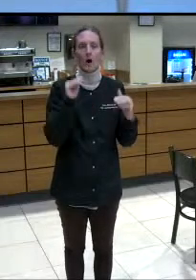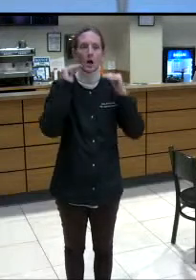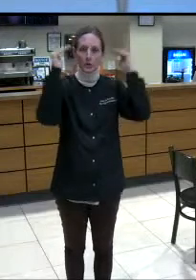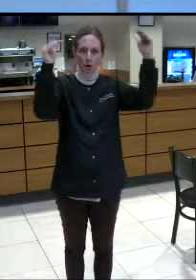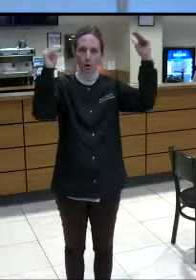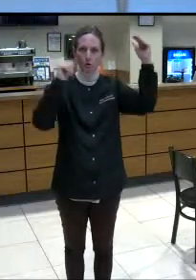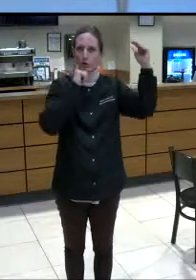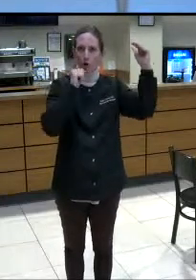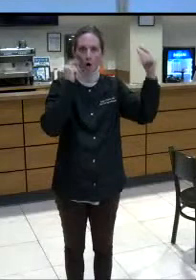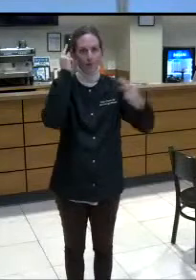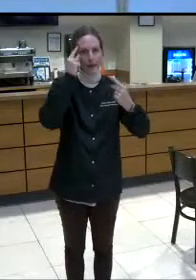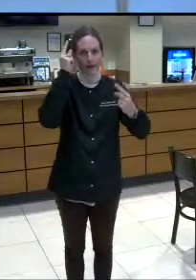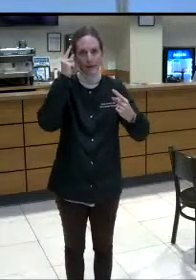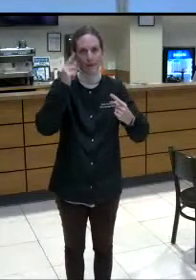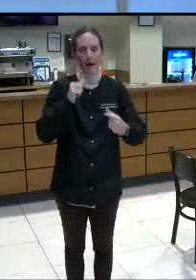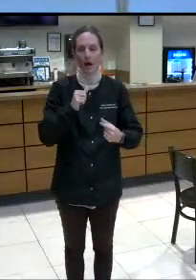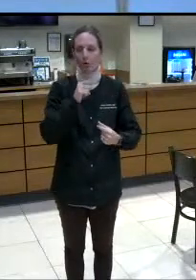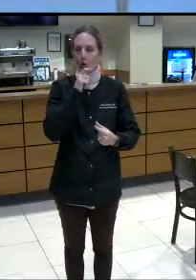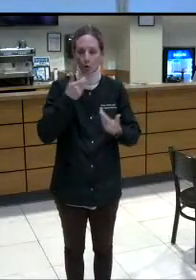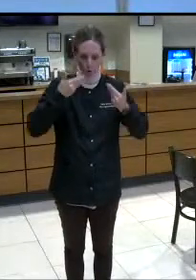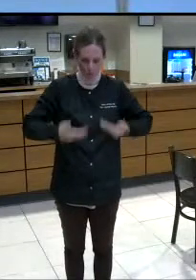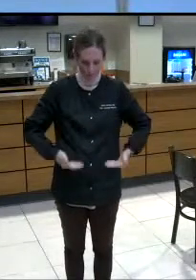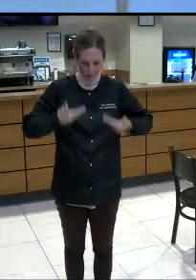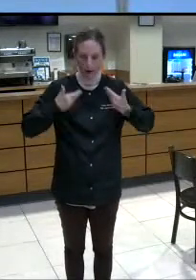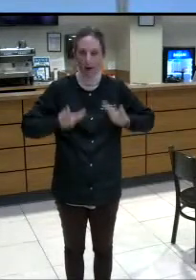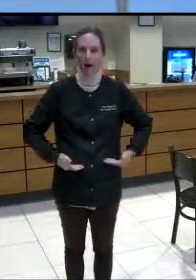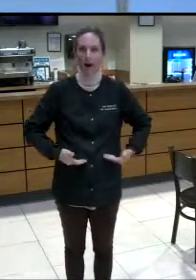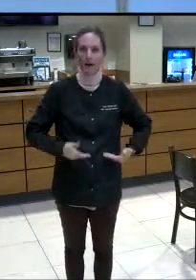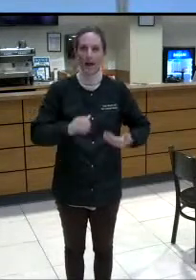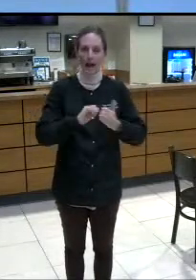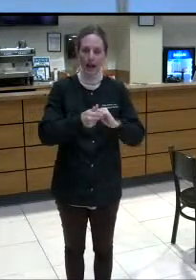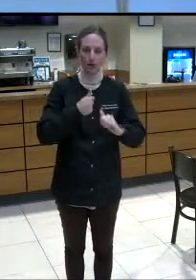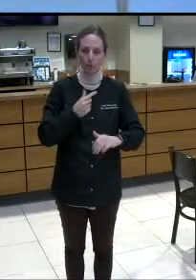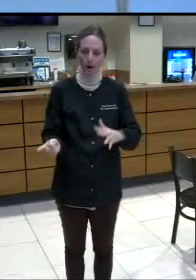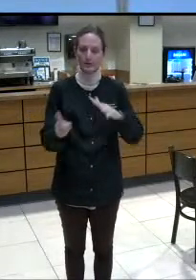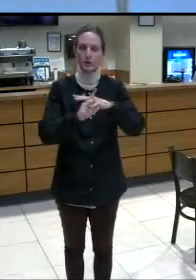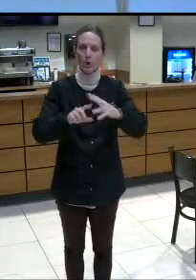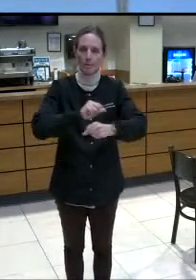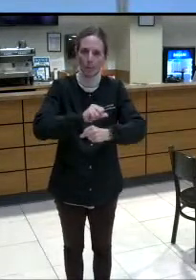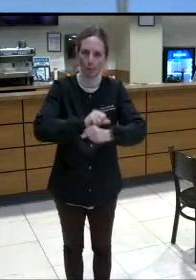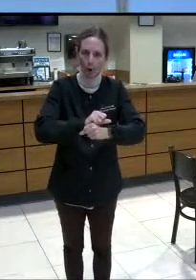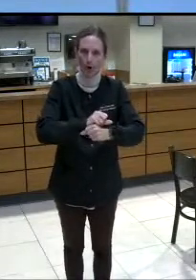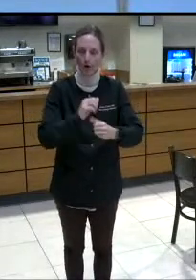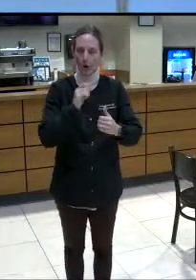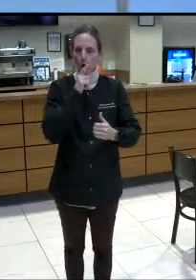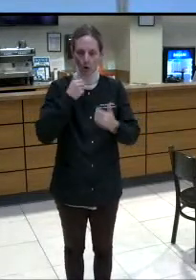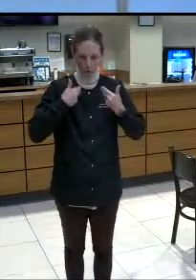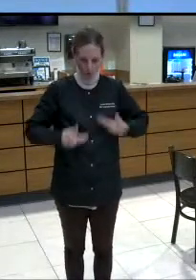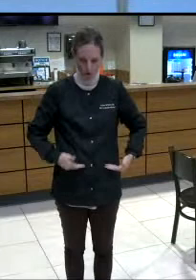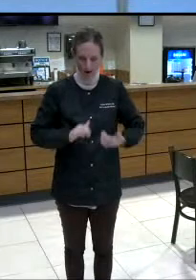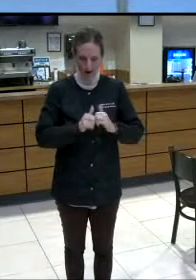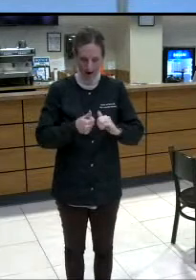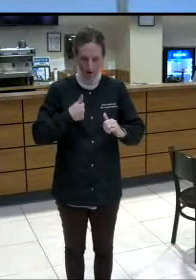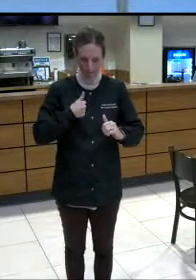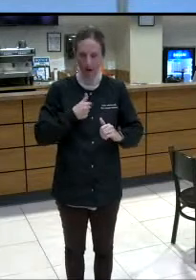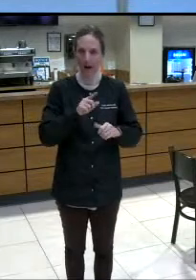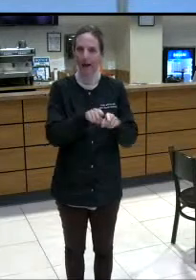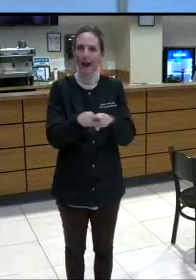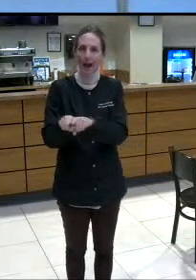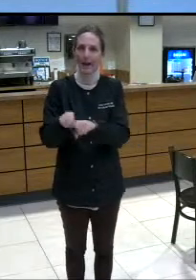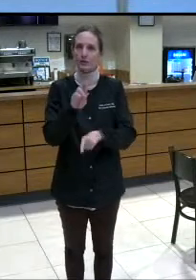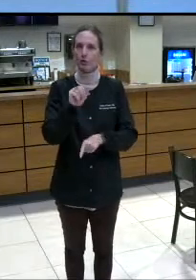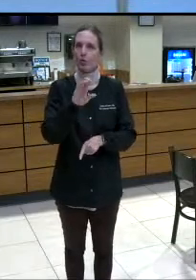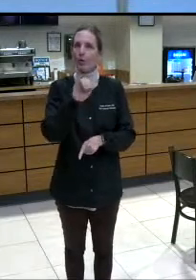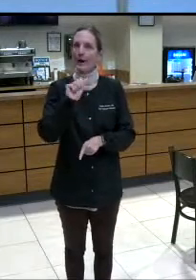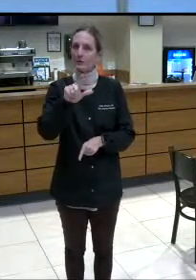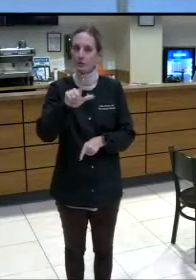show up and who they are as racial beings and all of those different things, not just racial beings, but and how that impacts discipline,